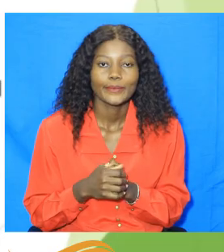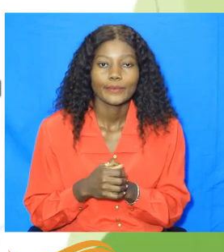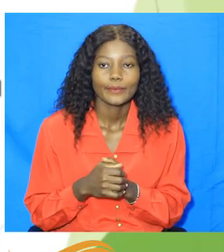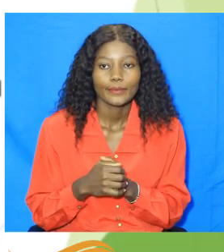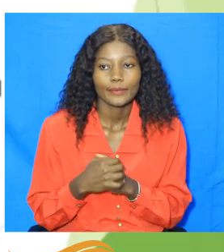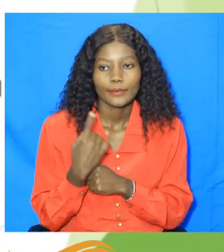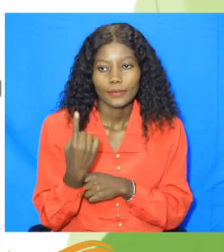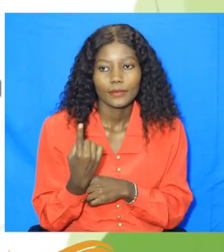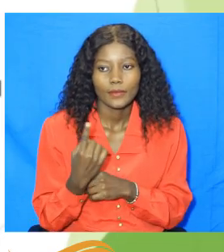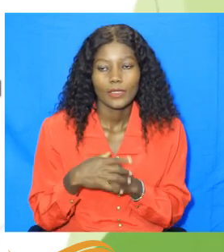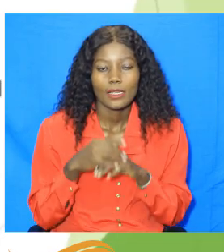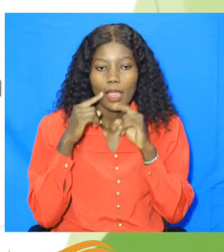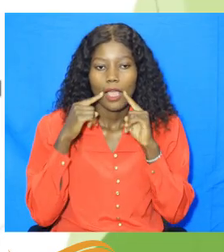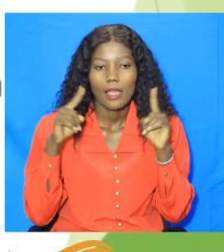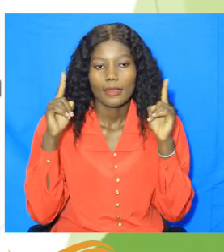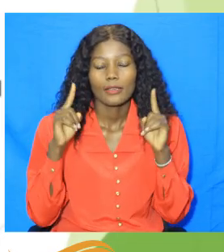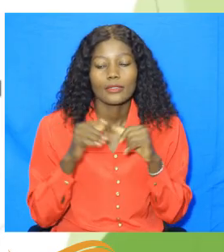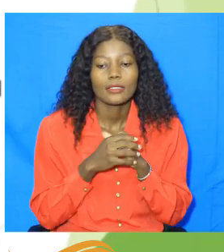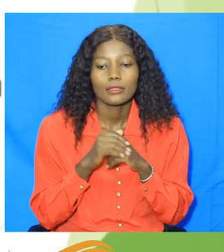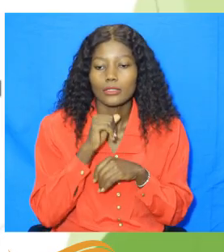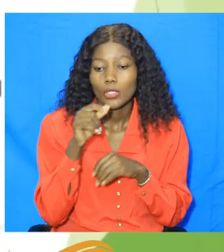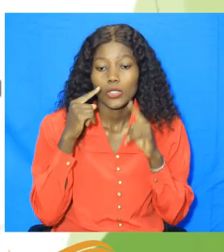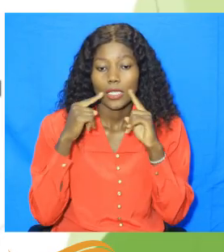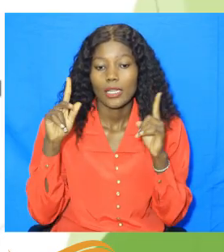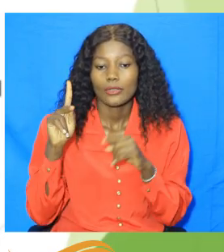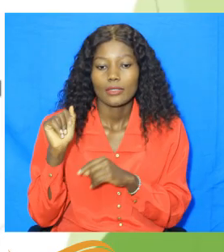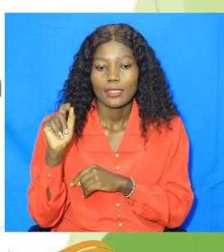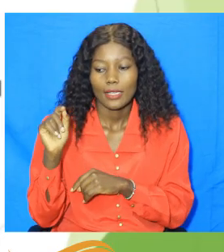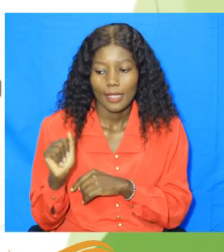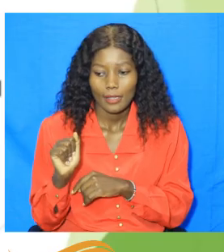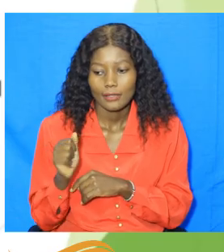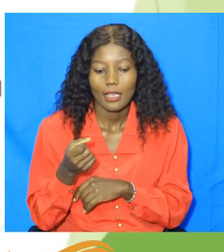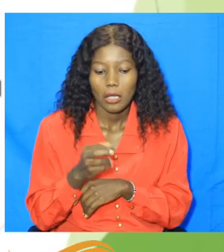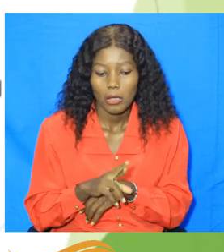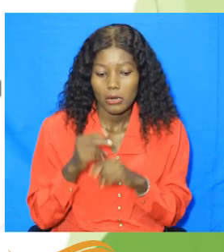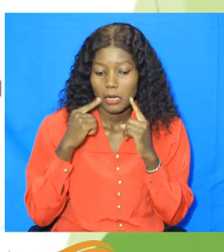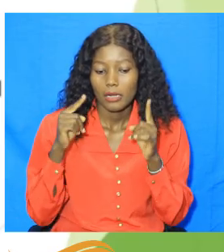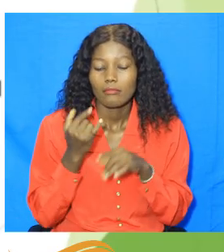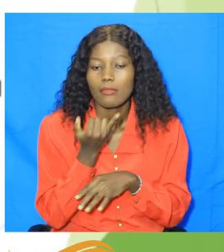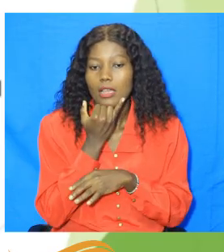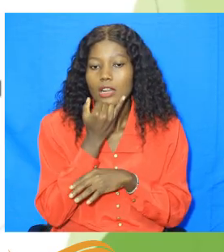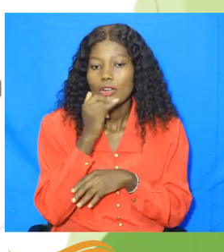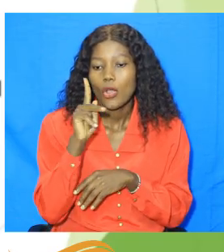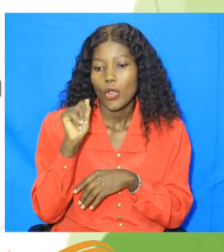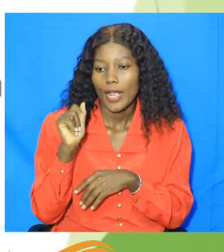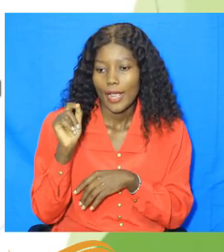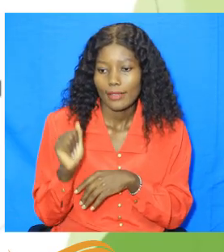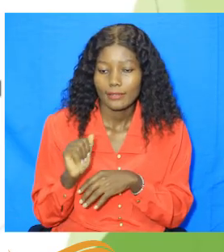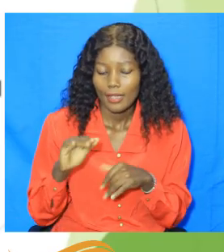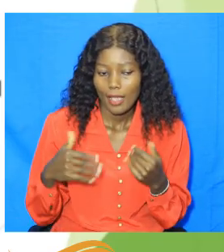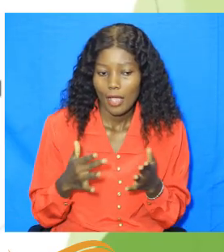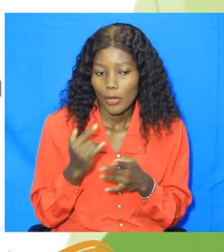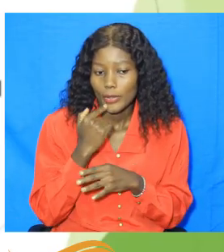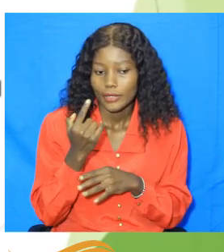One of them is announcing not announcing the kata or announcing the wrong kata. As I stated